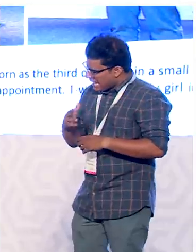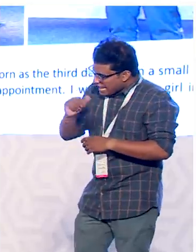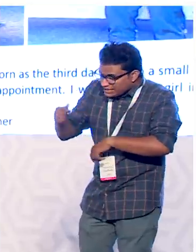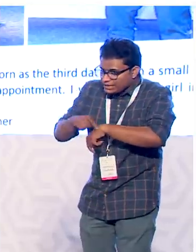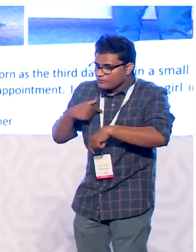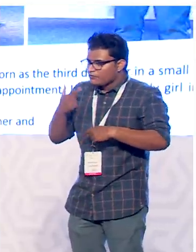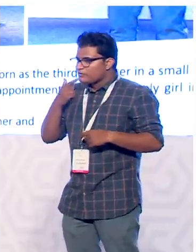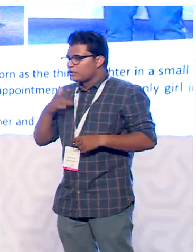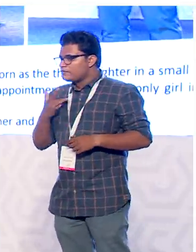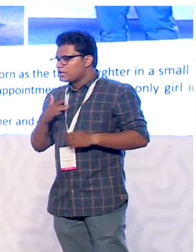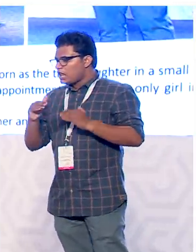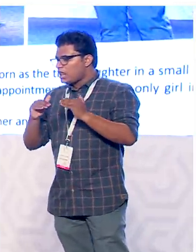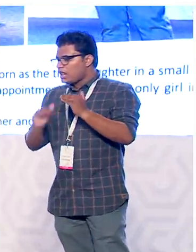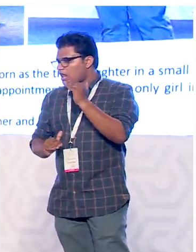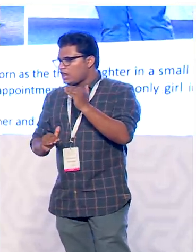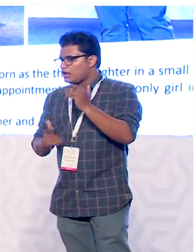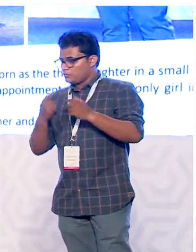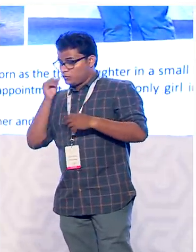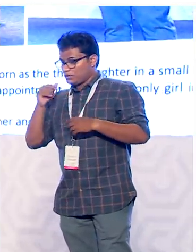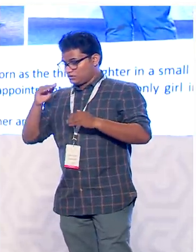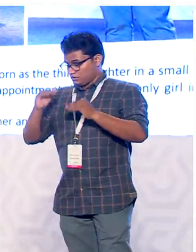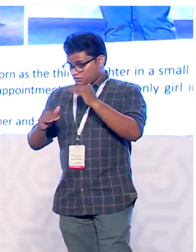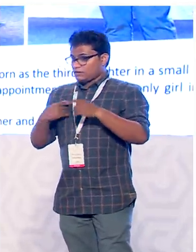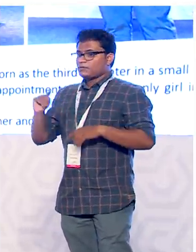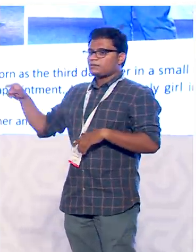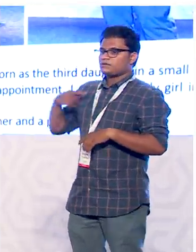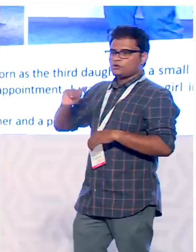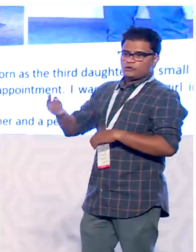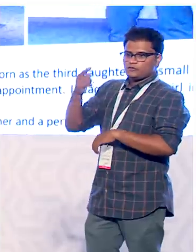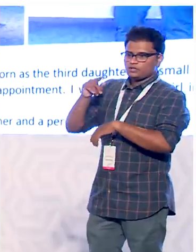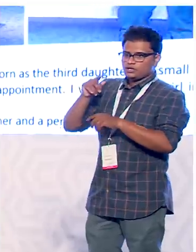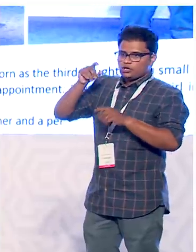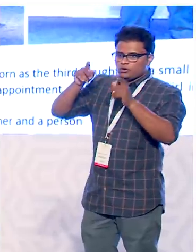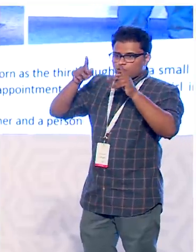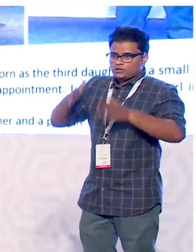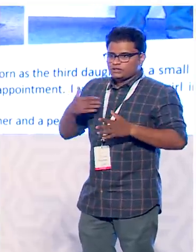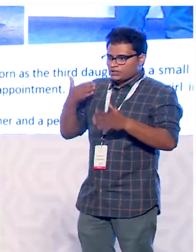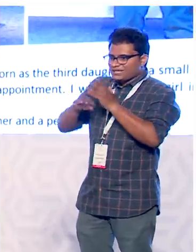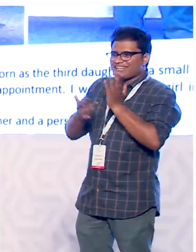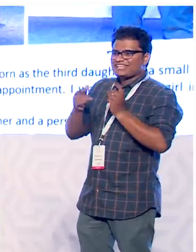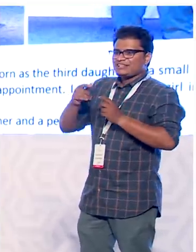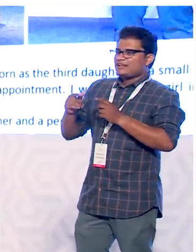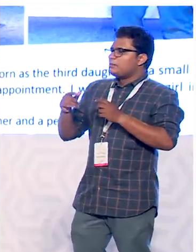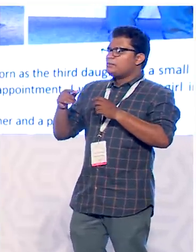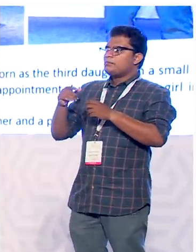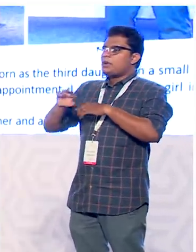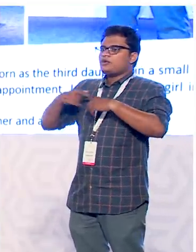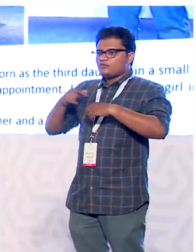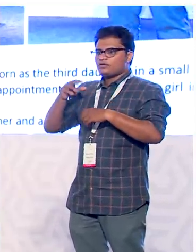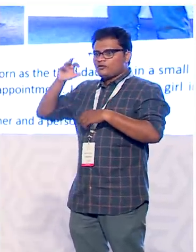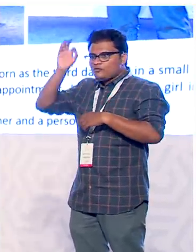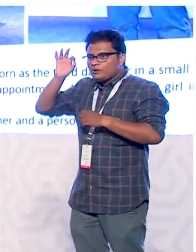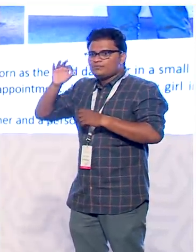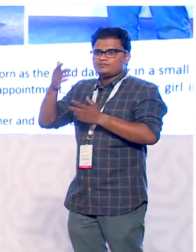discrimination? No, I was a first person to come into the technical side of film industry. So all of them were so